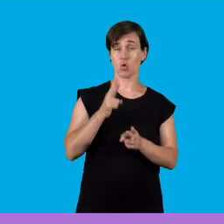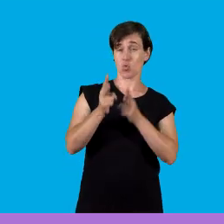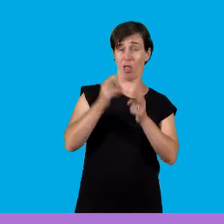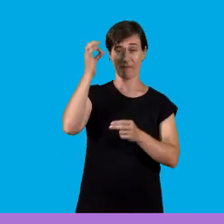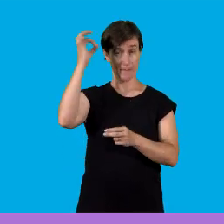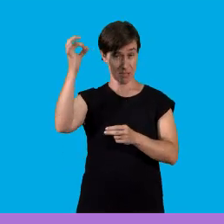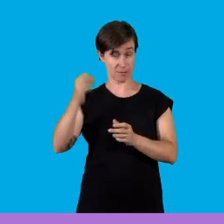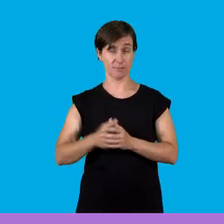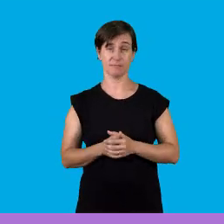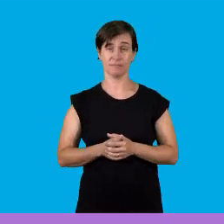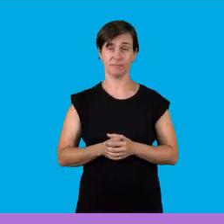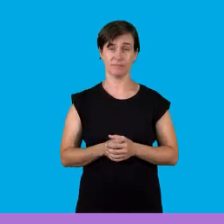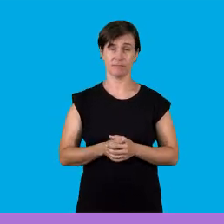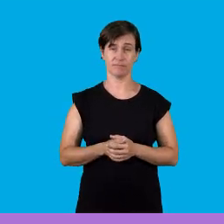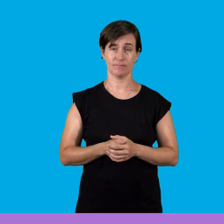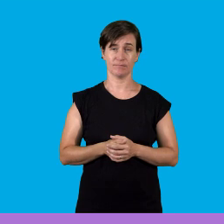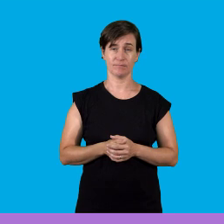in 12 minutes,